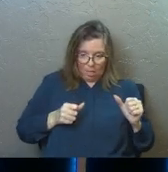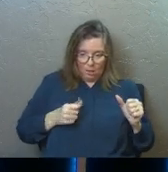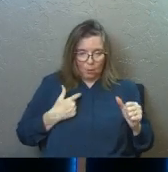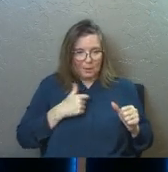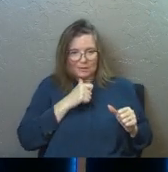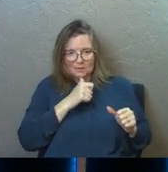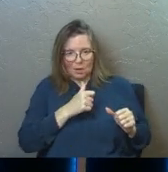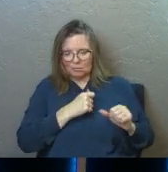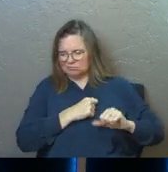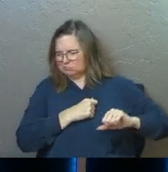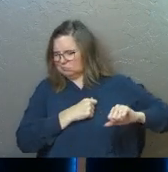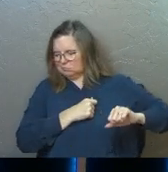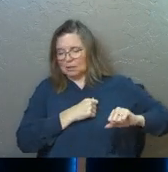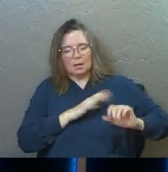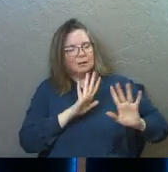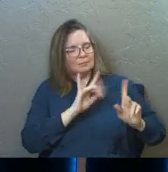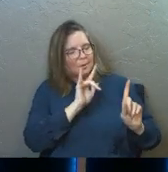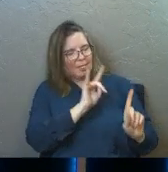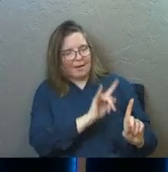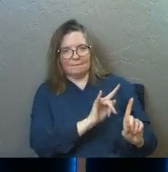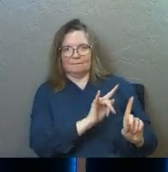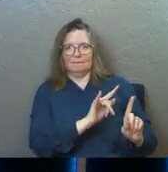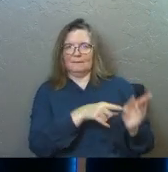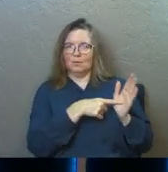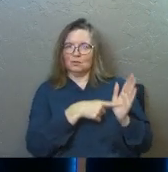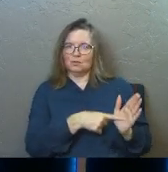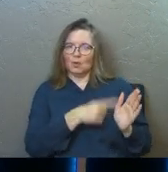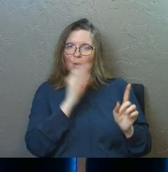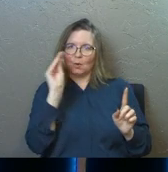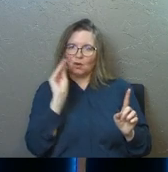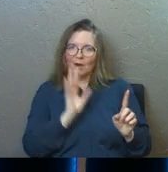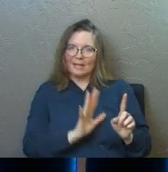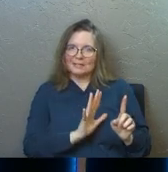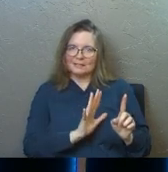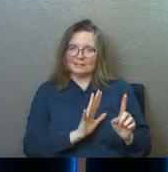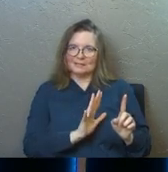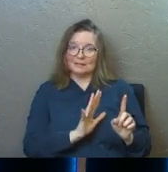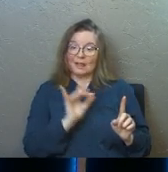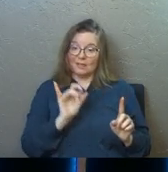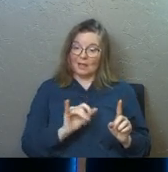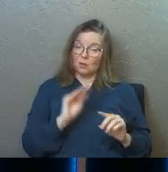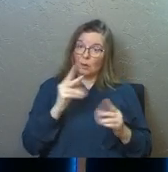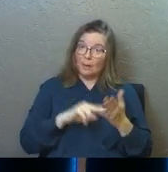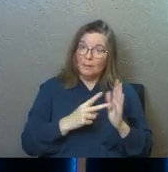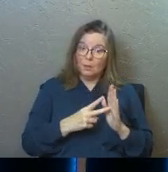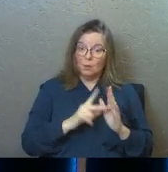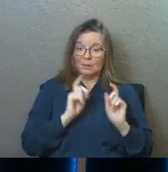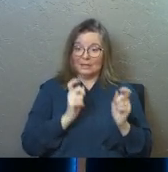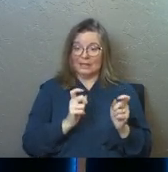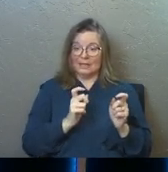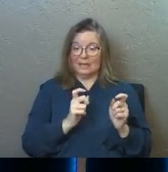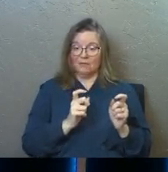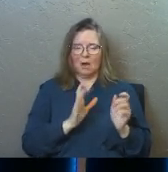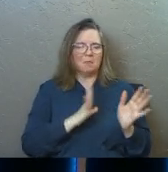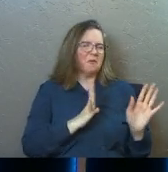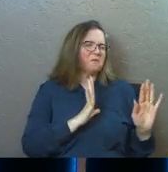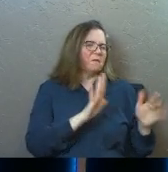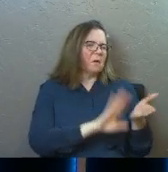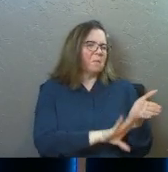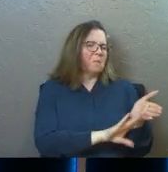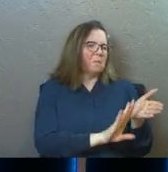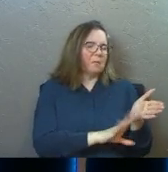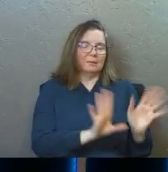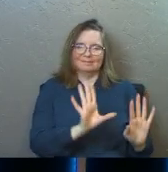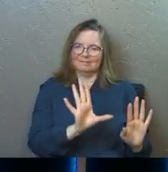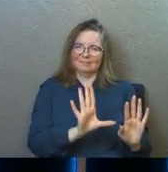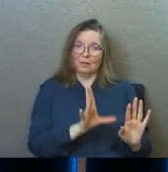don't turn away. But we love them and we show grace, right? Now, does grace mean that we give them get out of jail free cards? No, we just talked